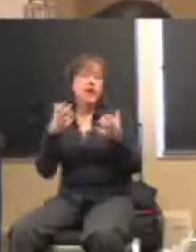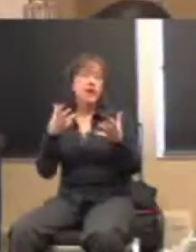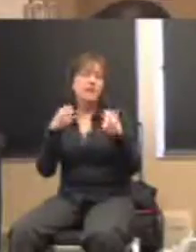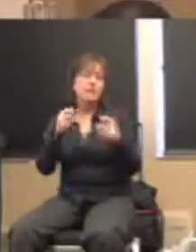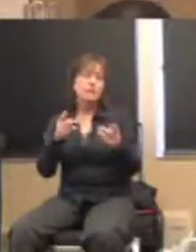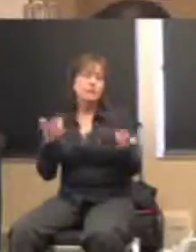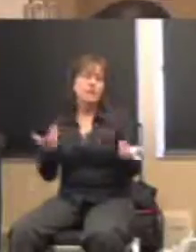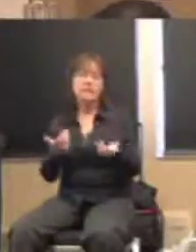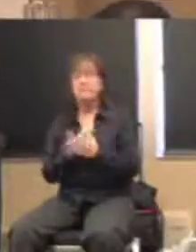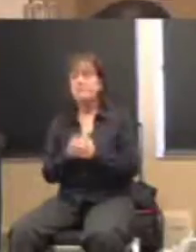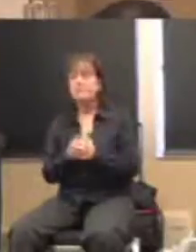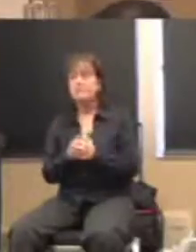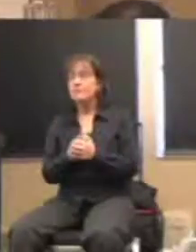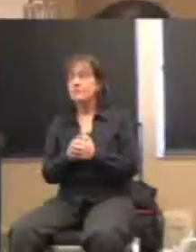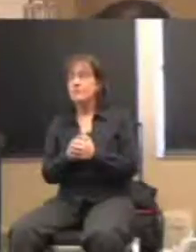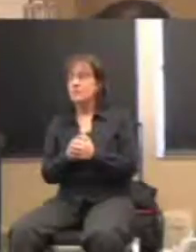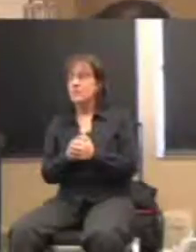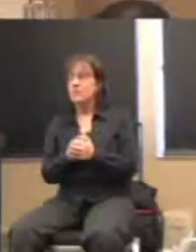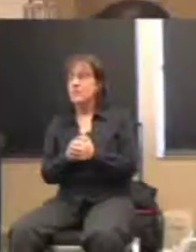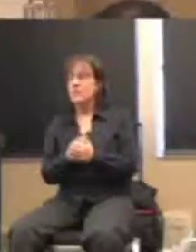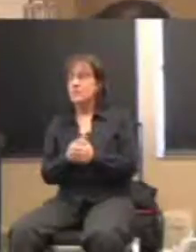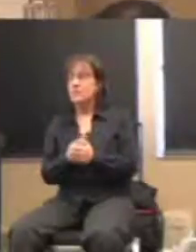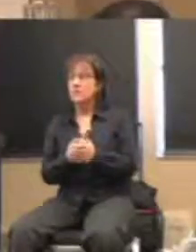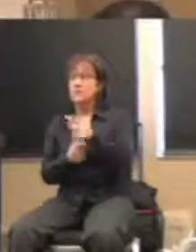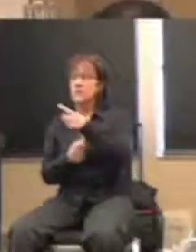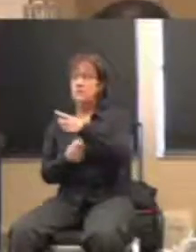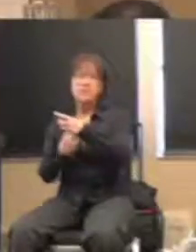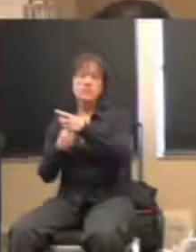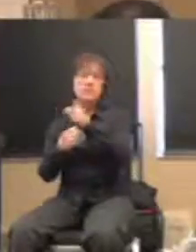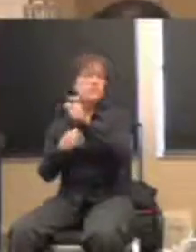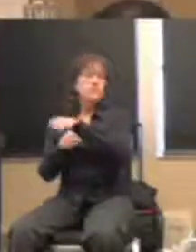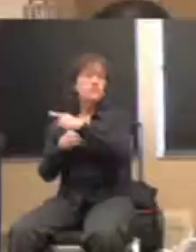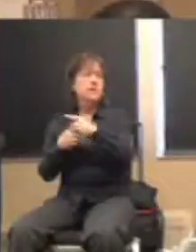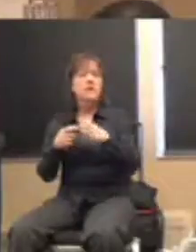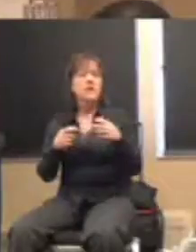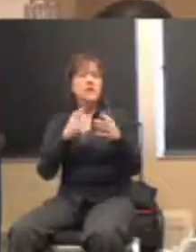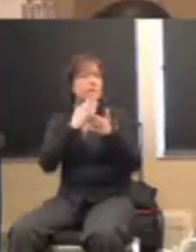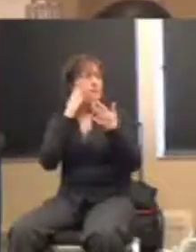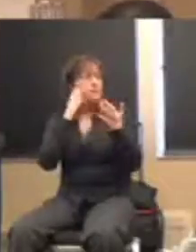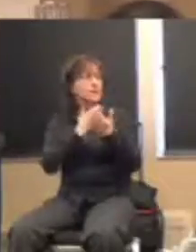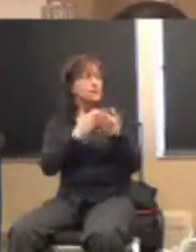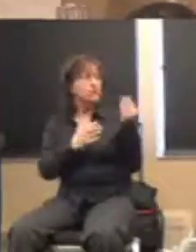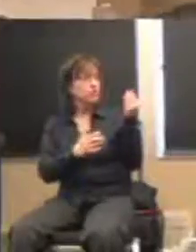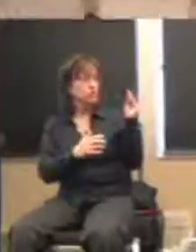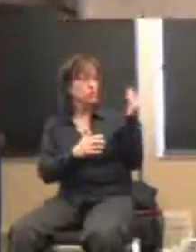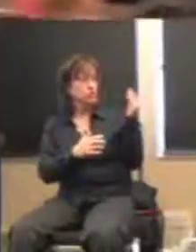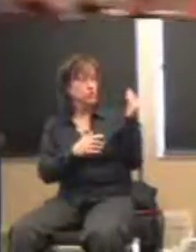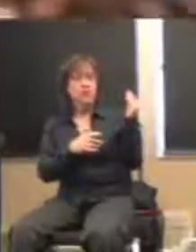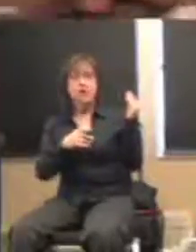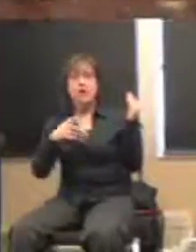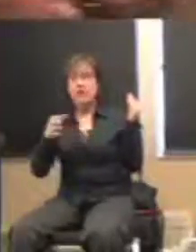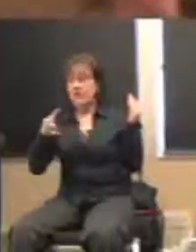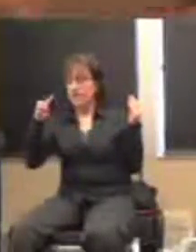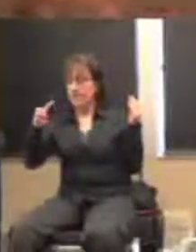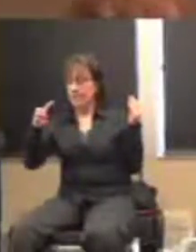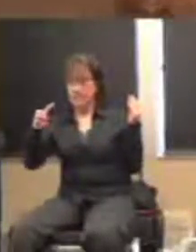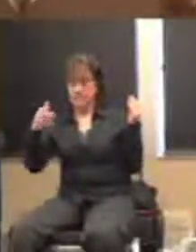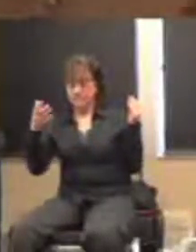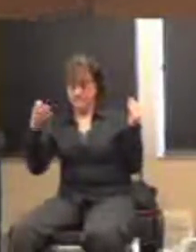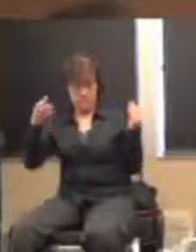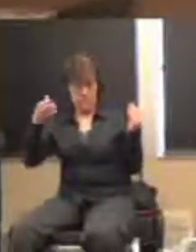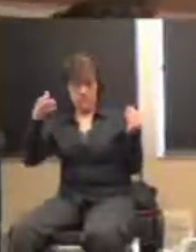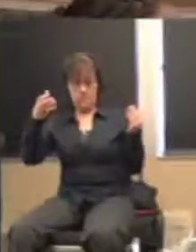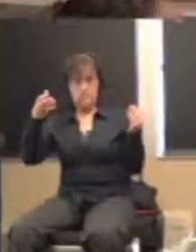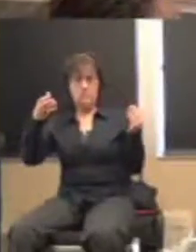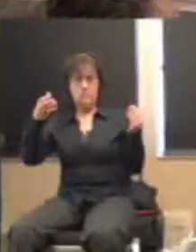Yes? If you're holding the picture in one hand and the item in the other, how do you The sign? picture,